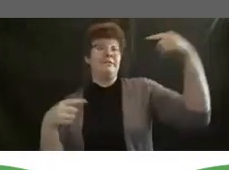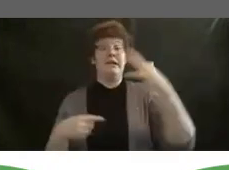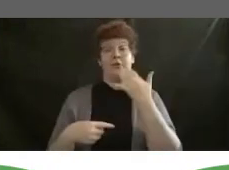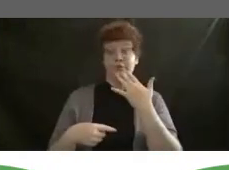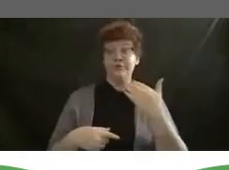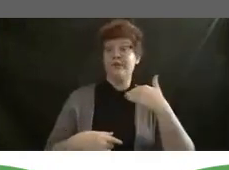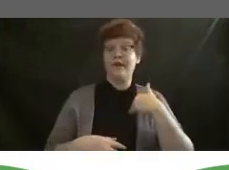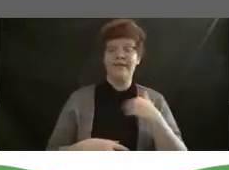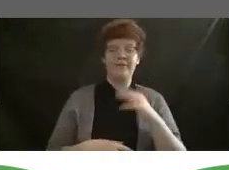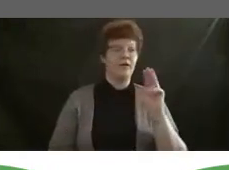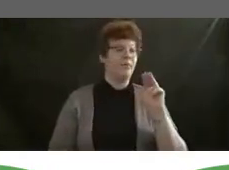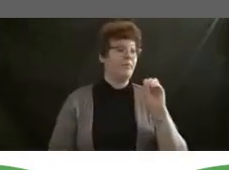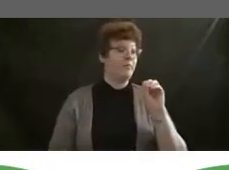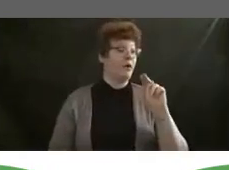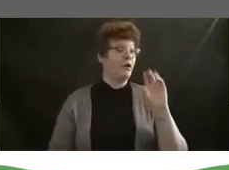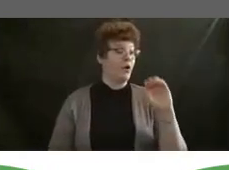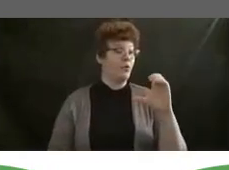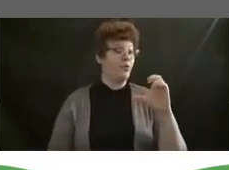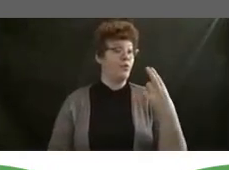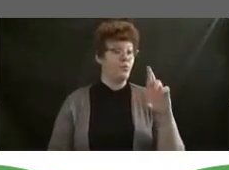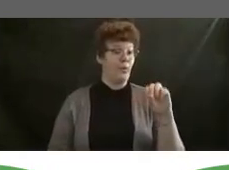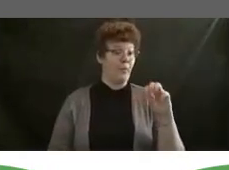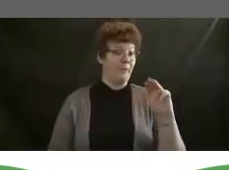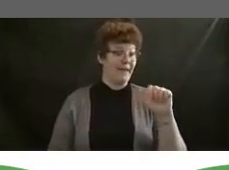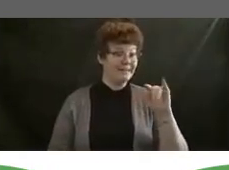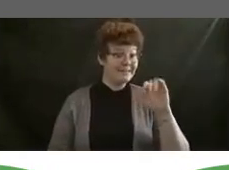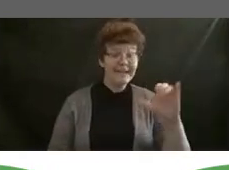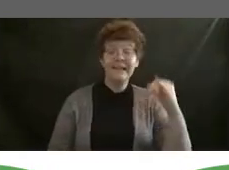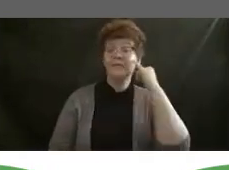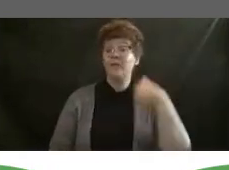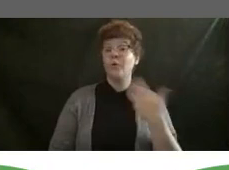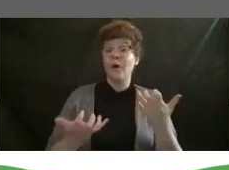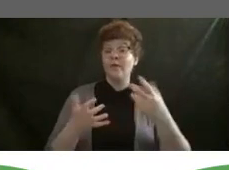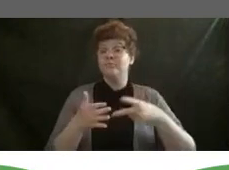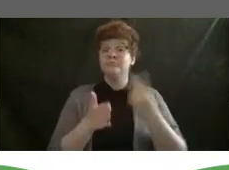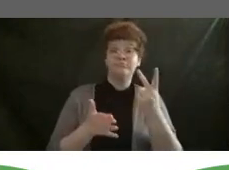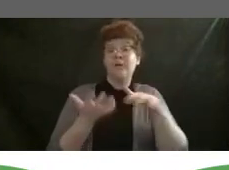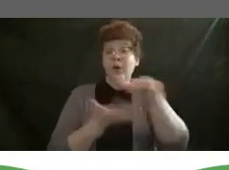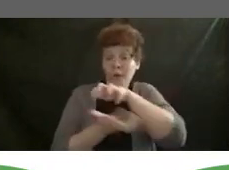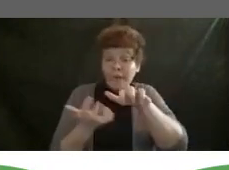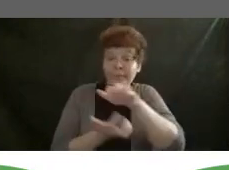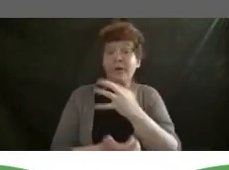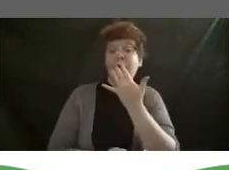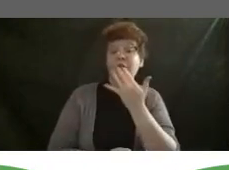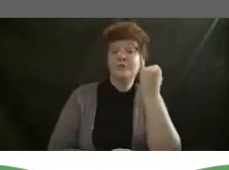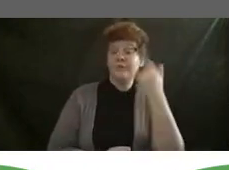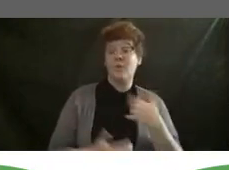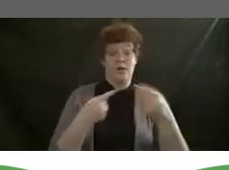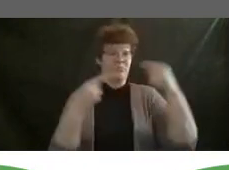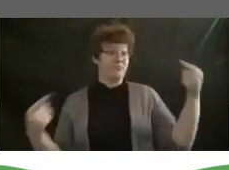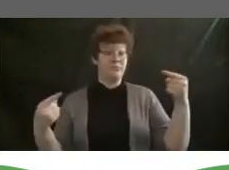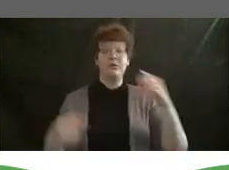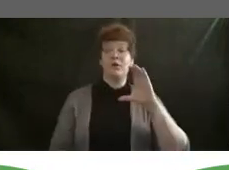if you want a triad, if you want compound colors, if you want high contrast, on and on and on.